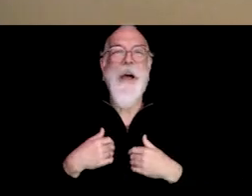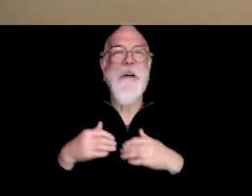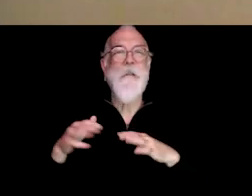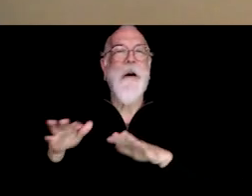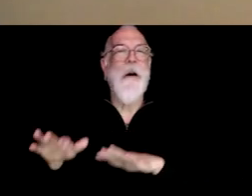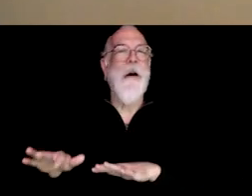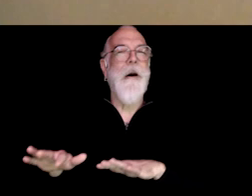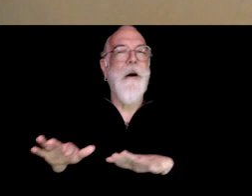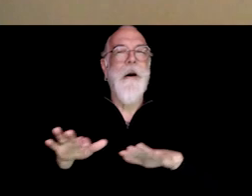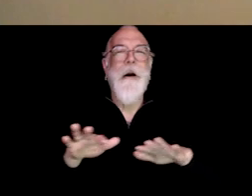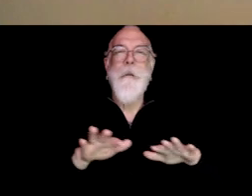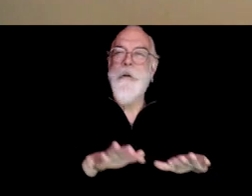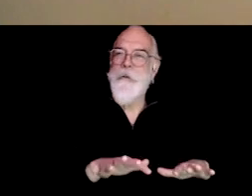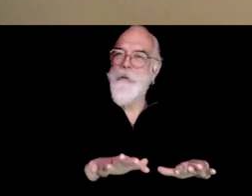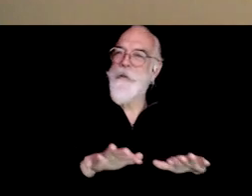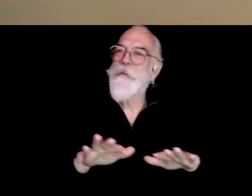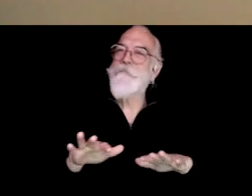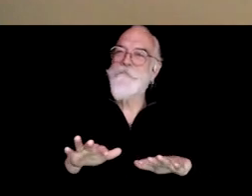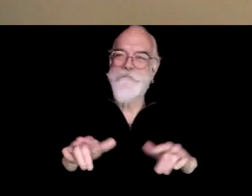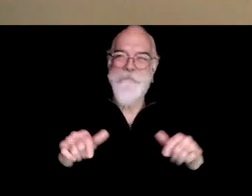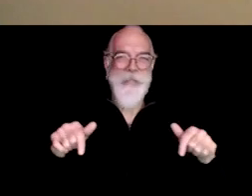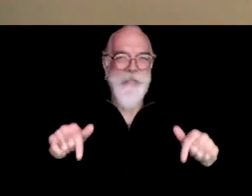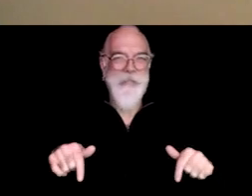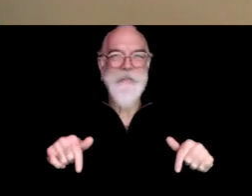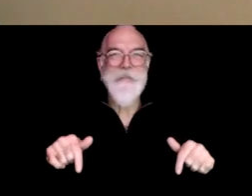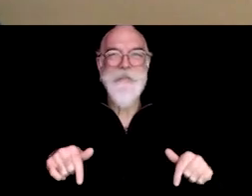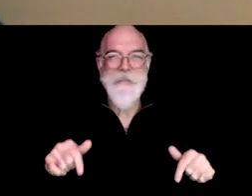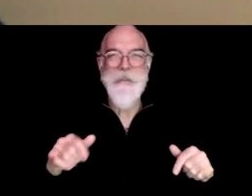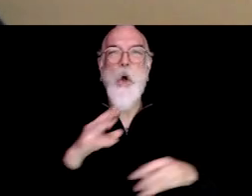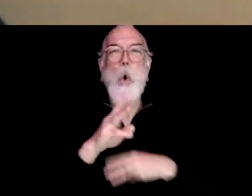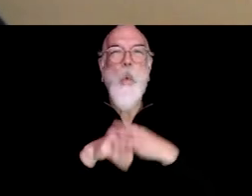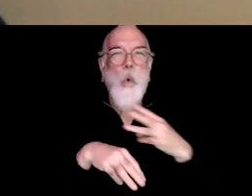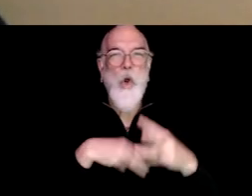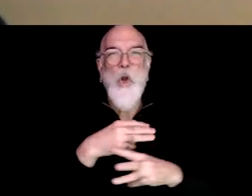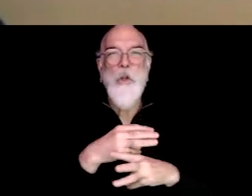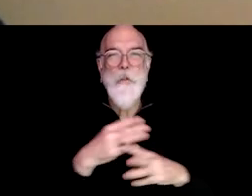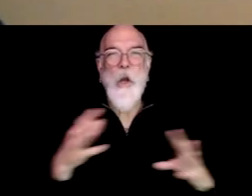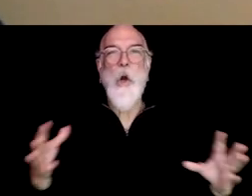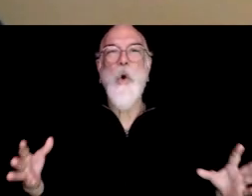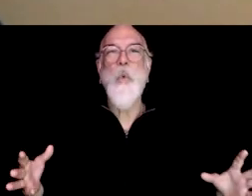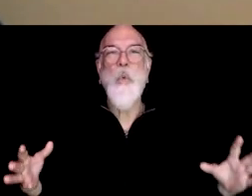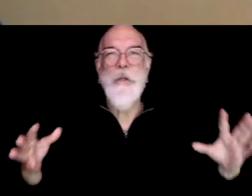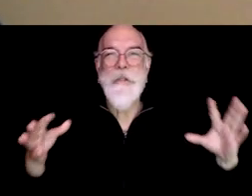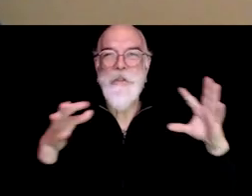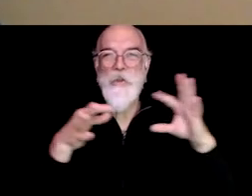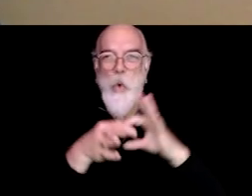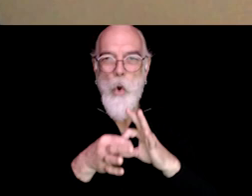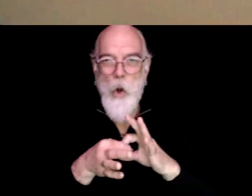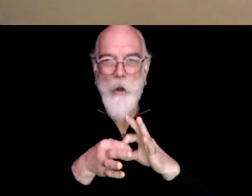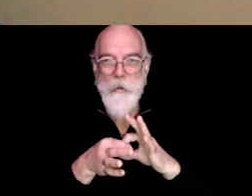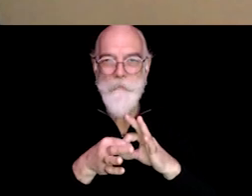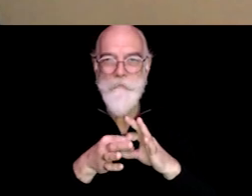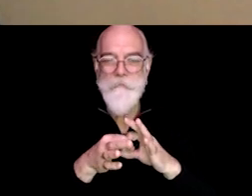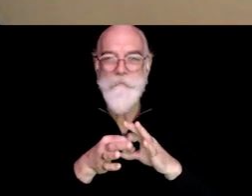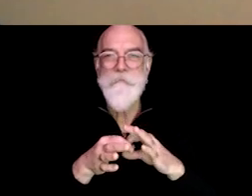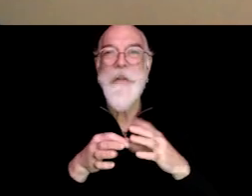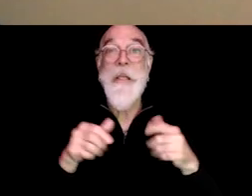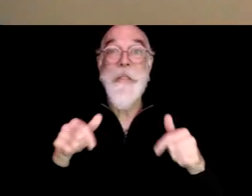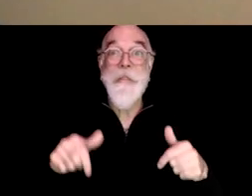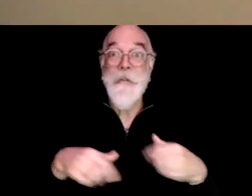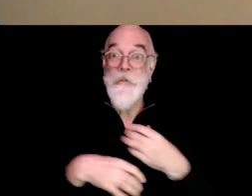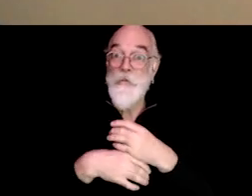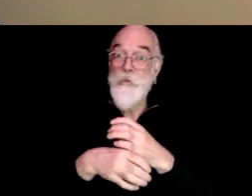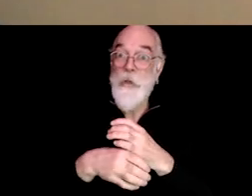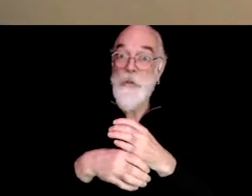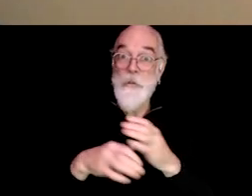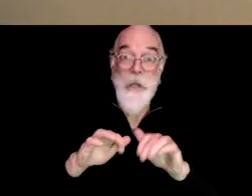of this as a restored world. This recreation takes place through